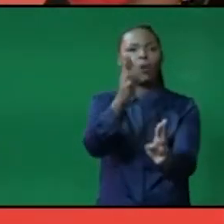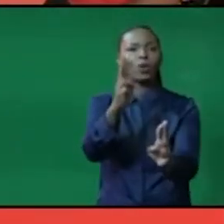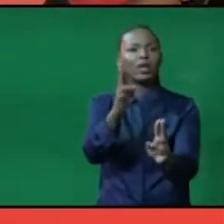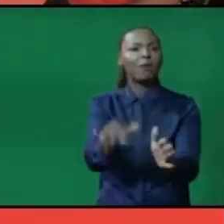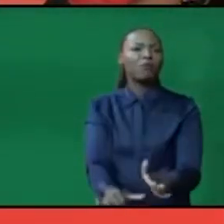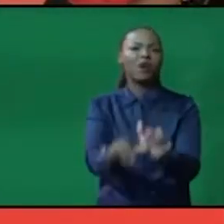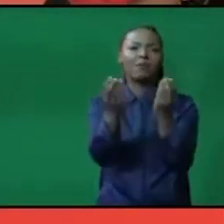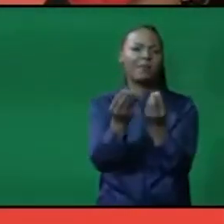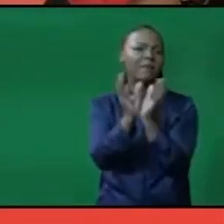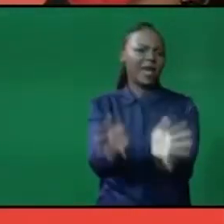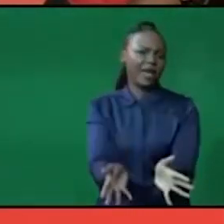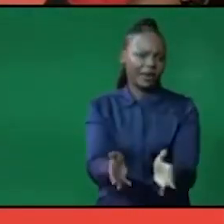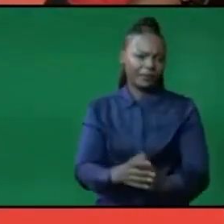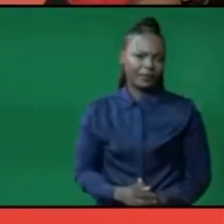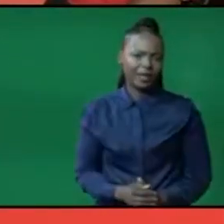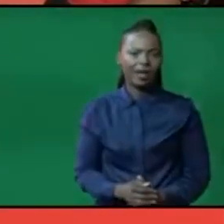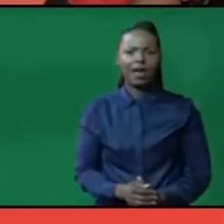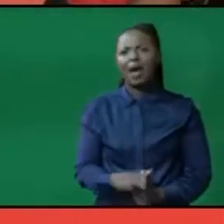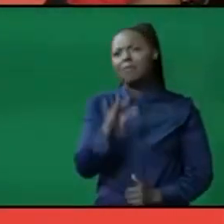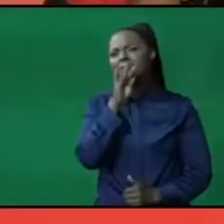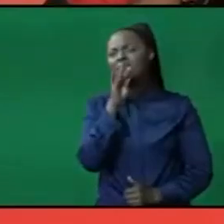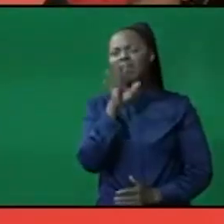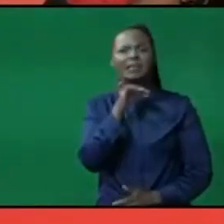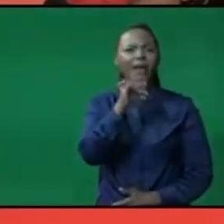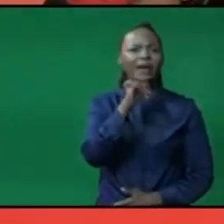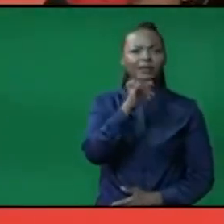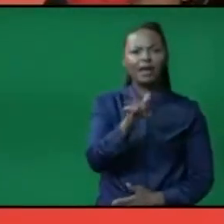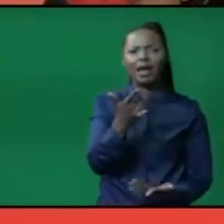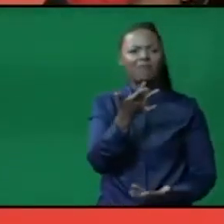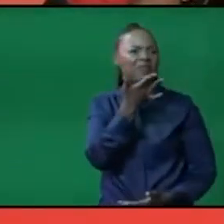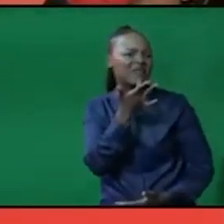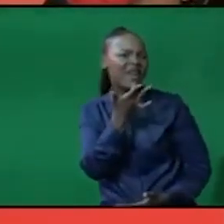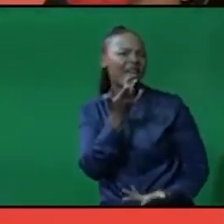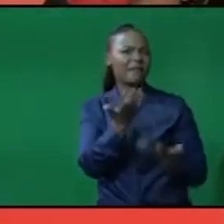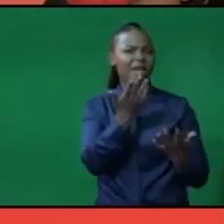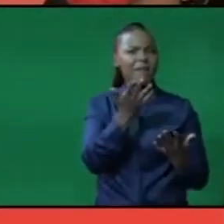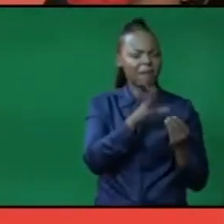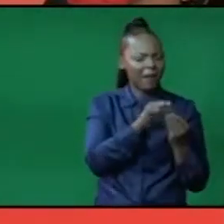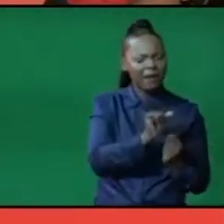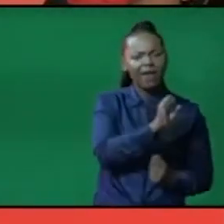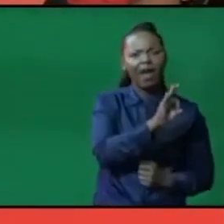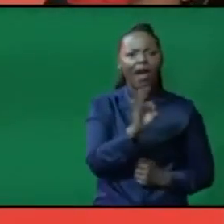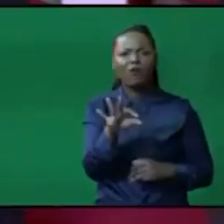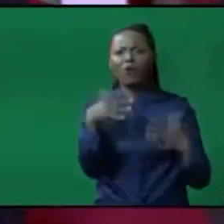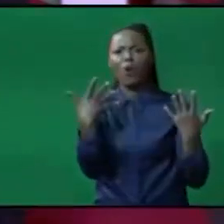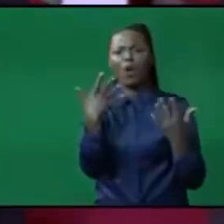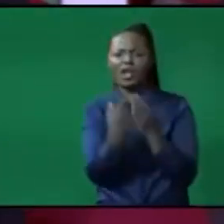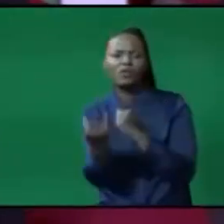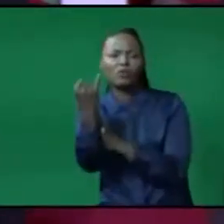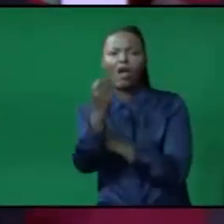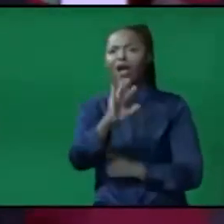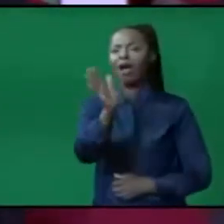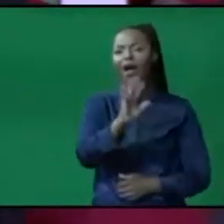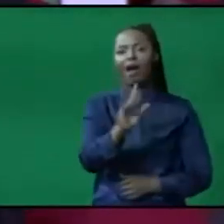It doesn't matter whether you've got your own preferences in the EFF or not, but